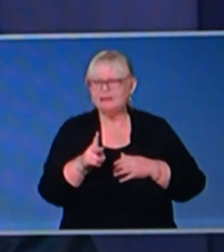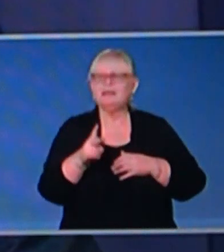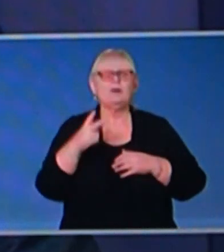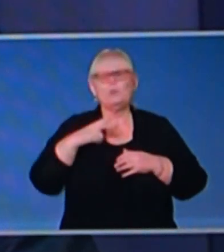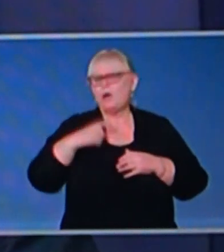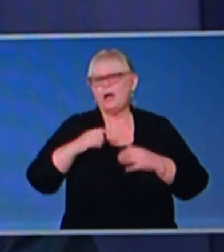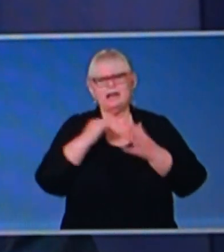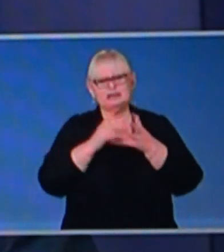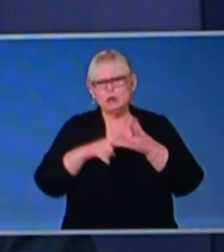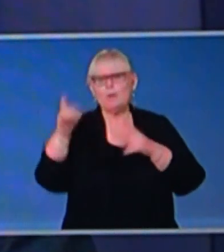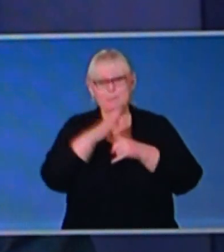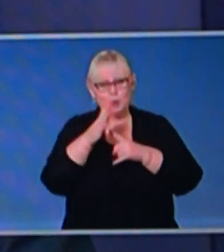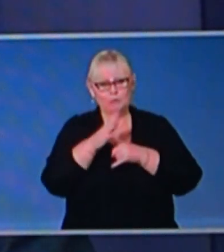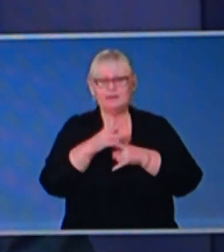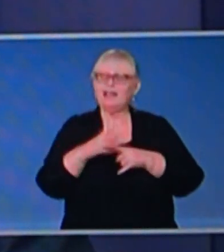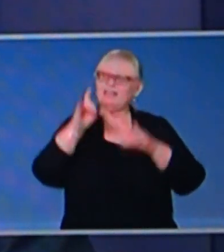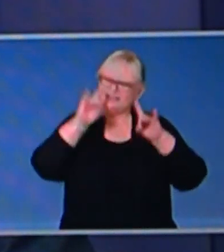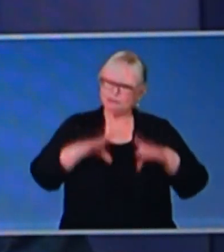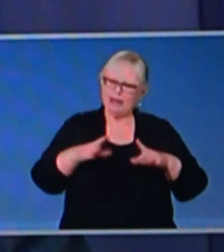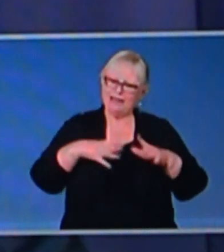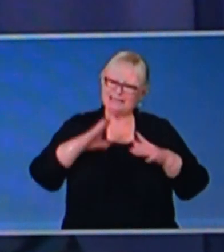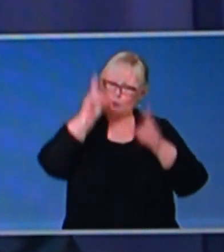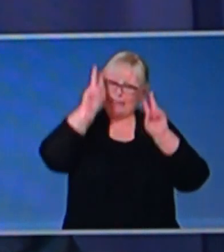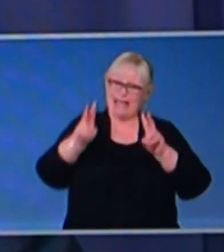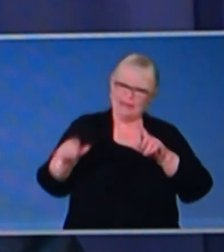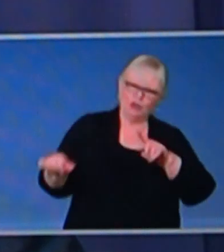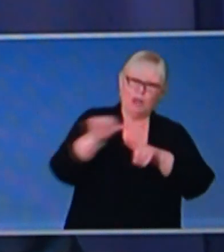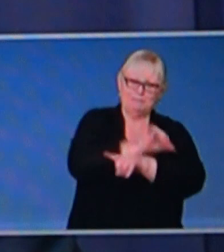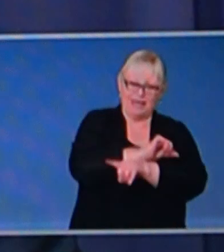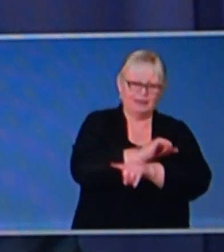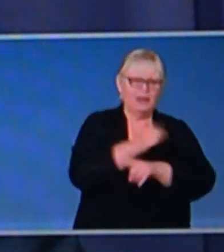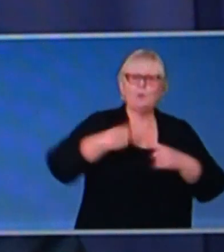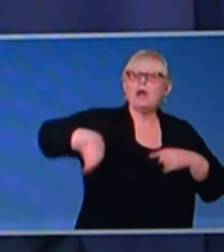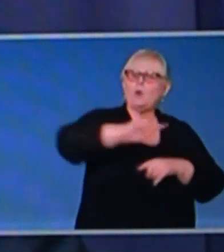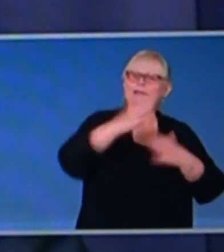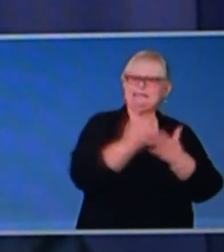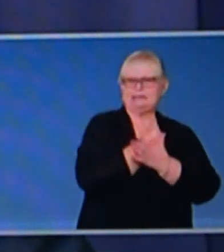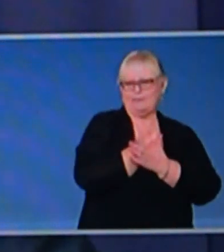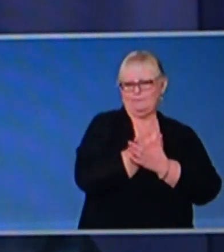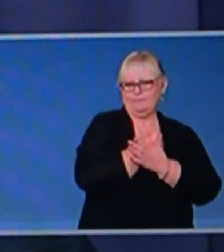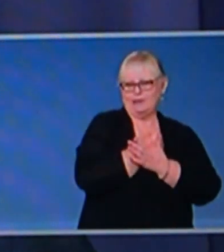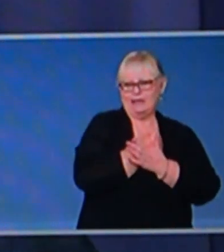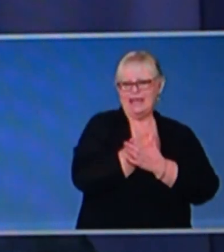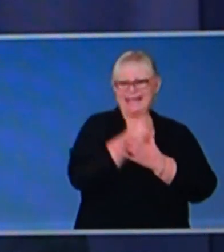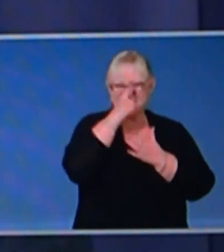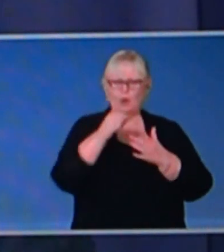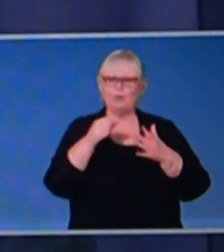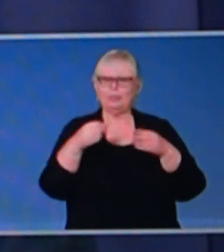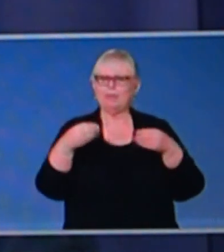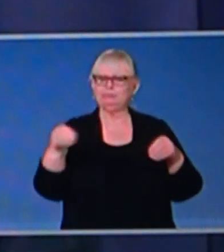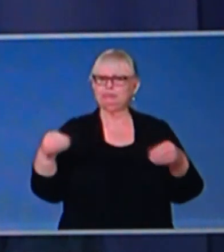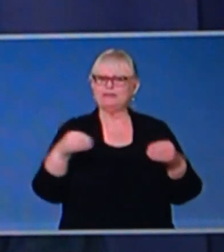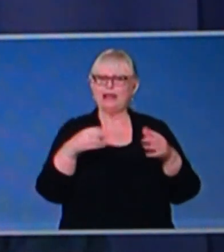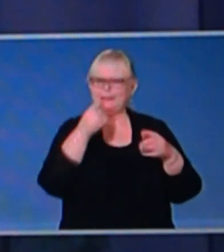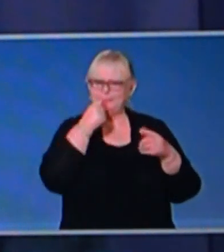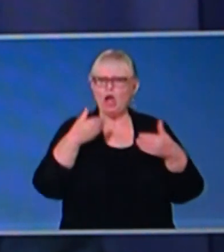important that we get Australia back to a position where it can be COVID safe across the country, which means we can release the pressure. We